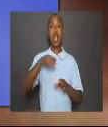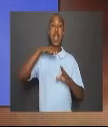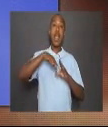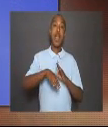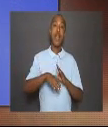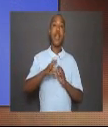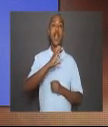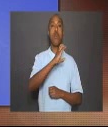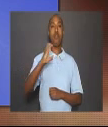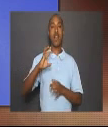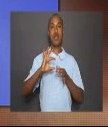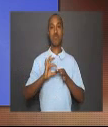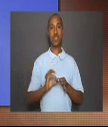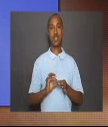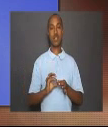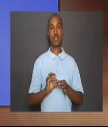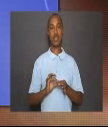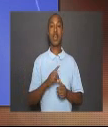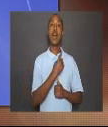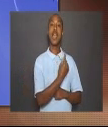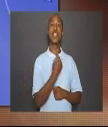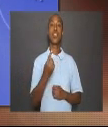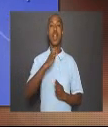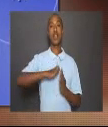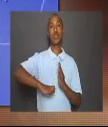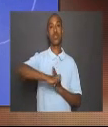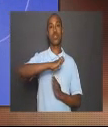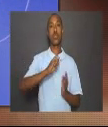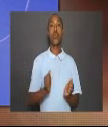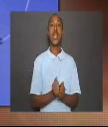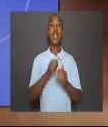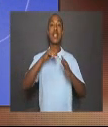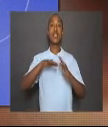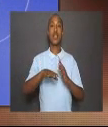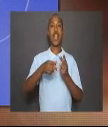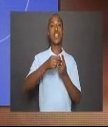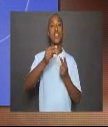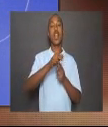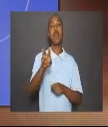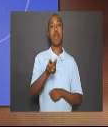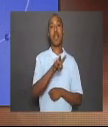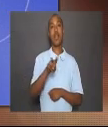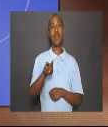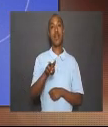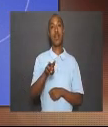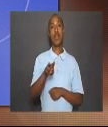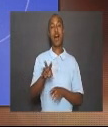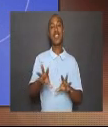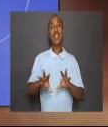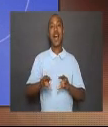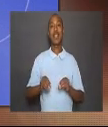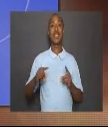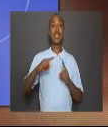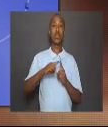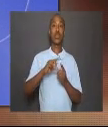a covalent bond, each electron within a shared pair is attracted to